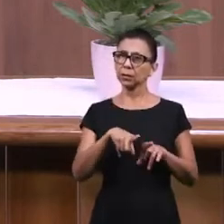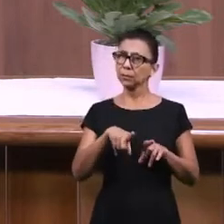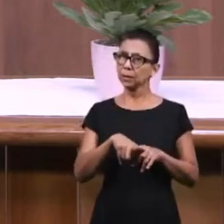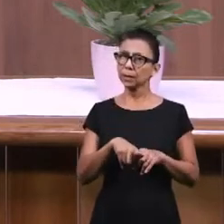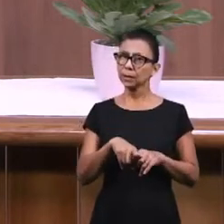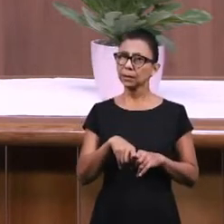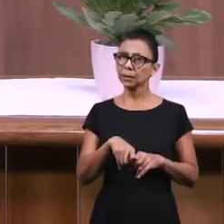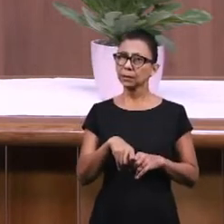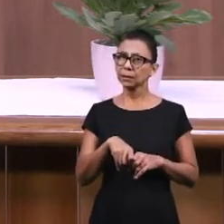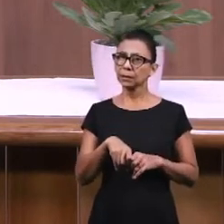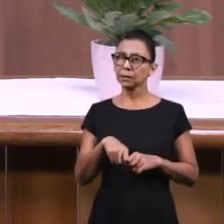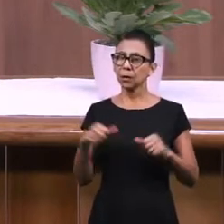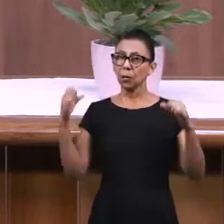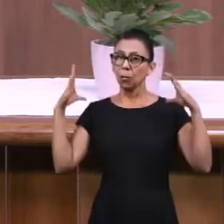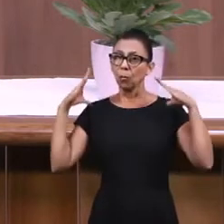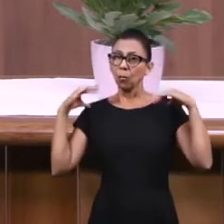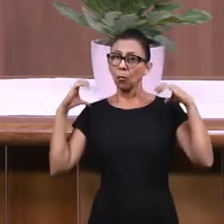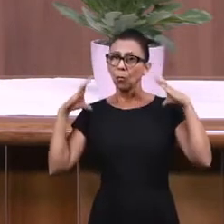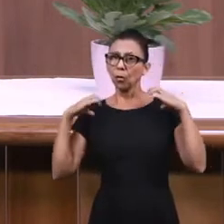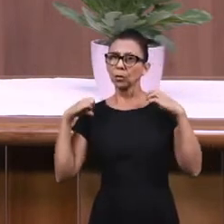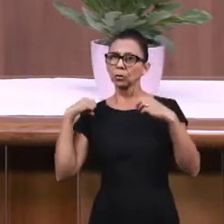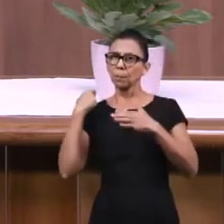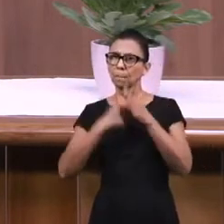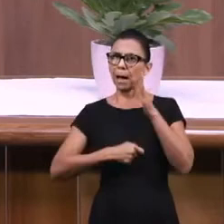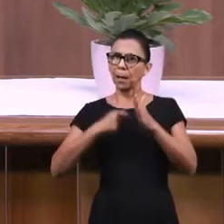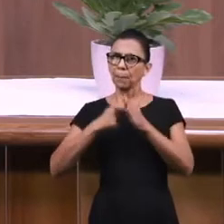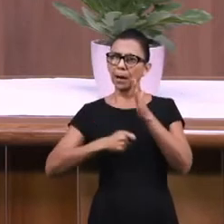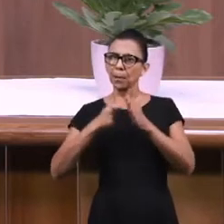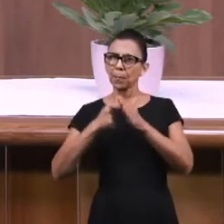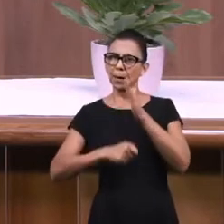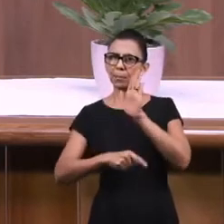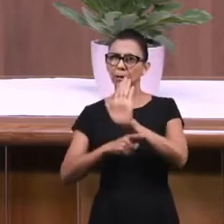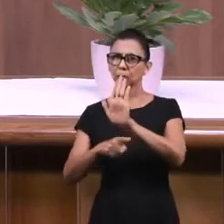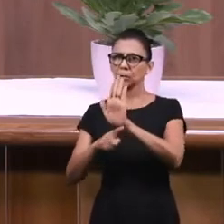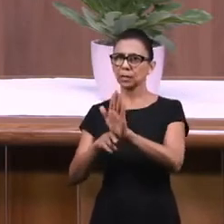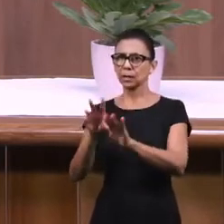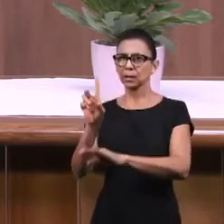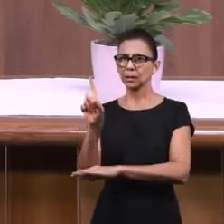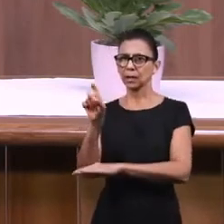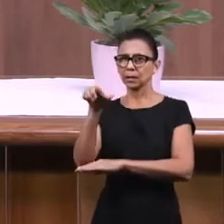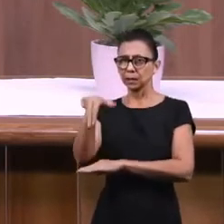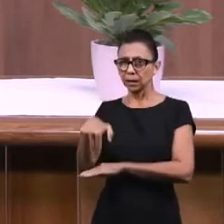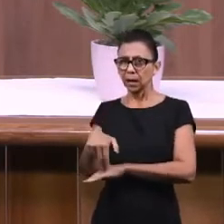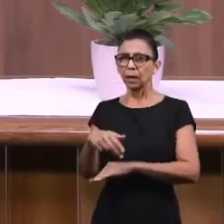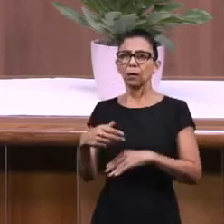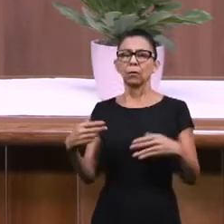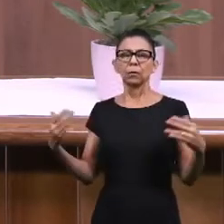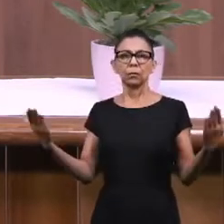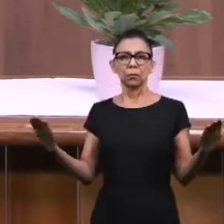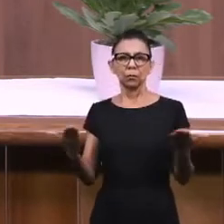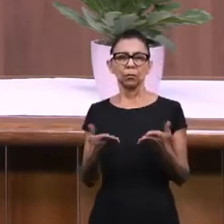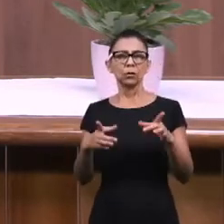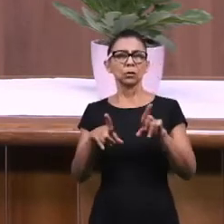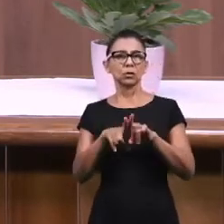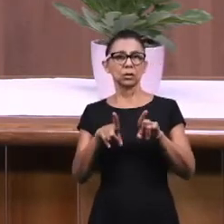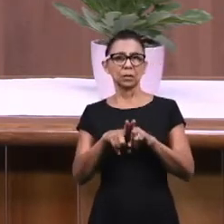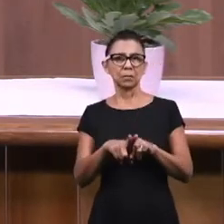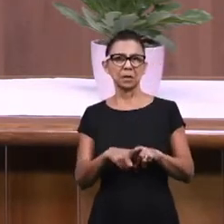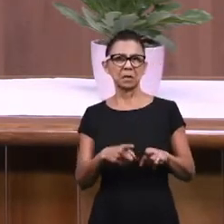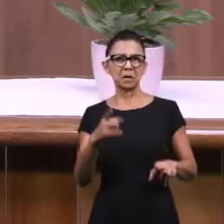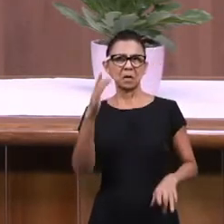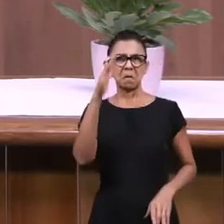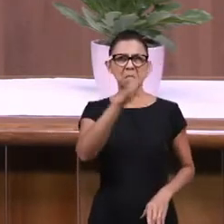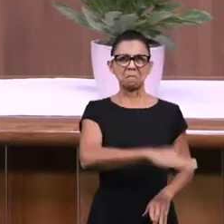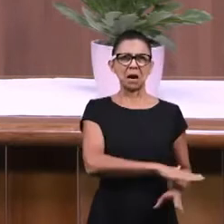the angel was fighting for him, at this time there is a celestial battle, a battle against